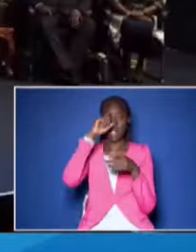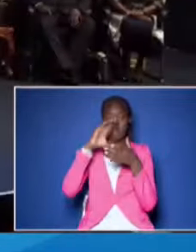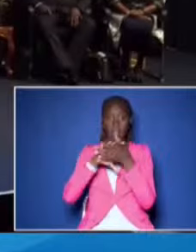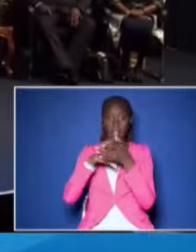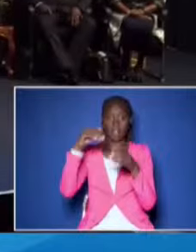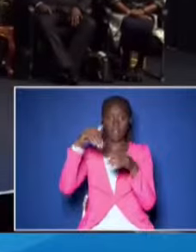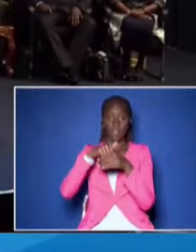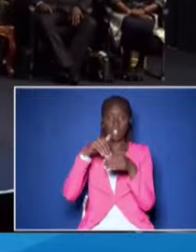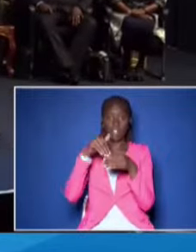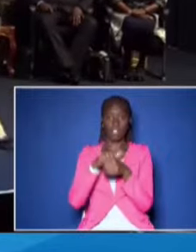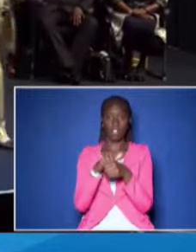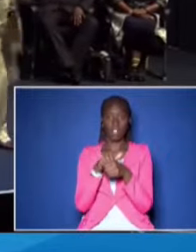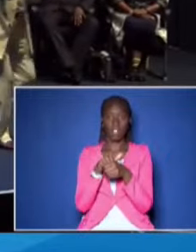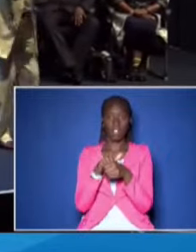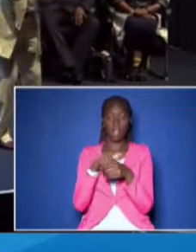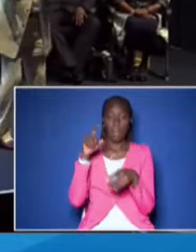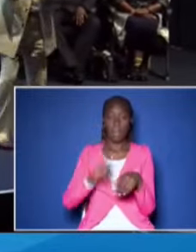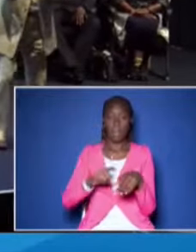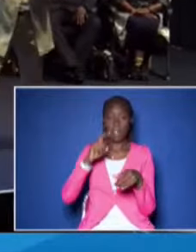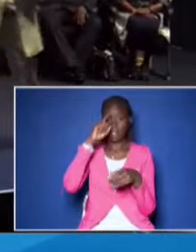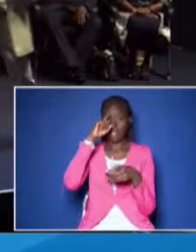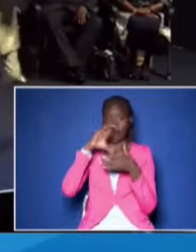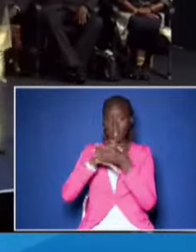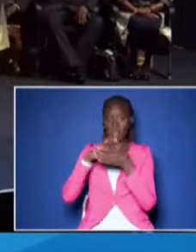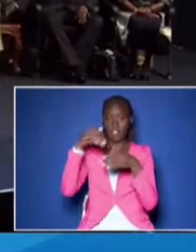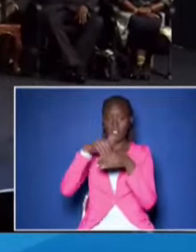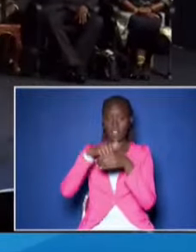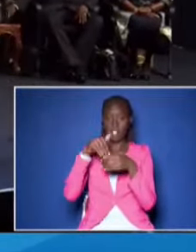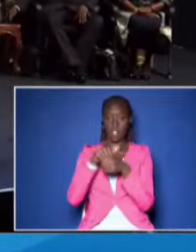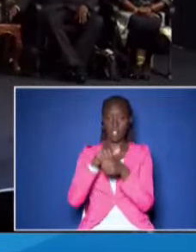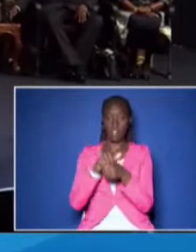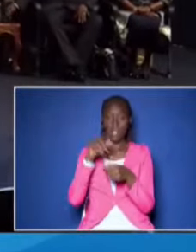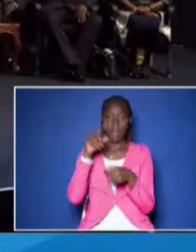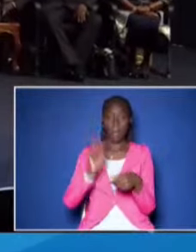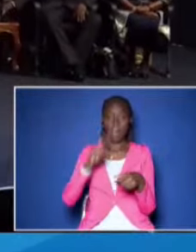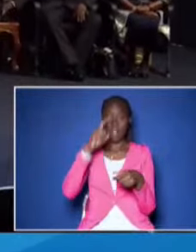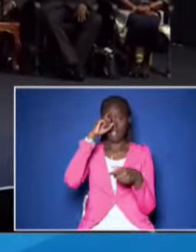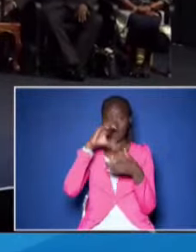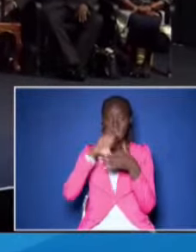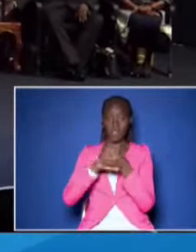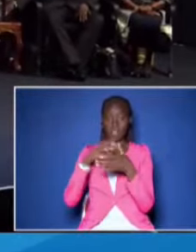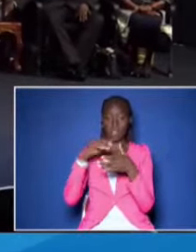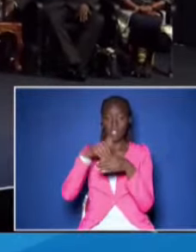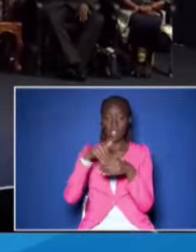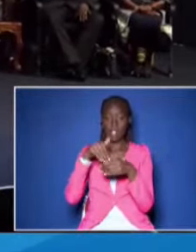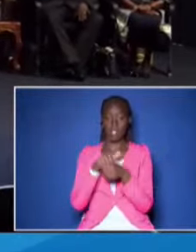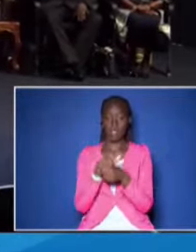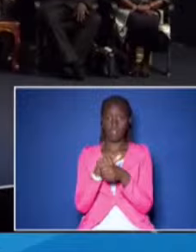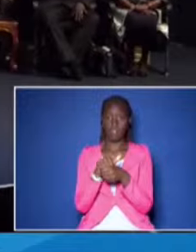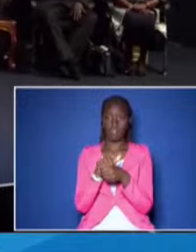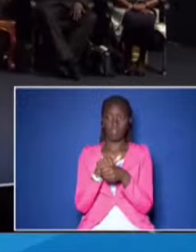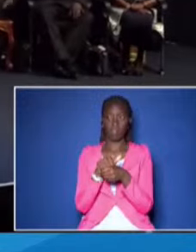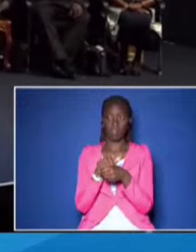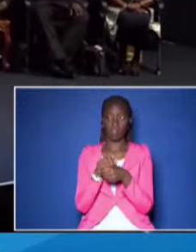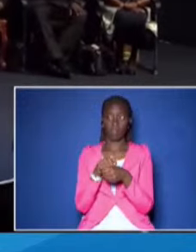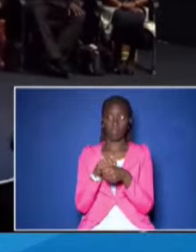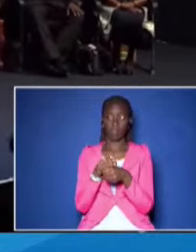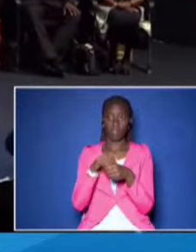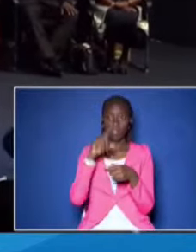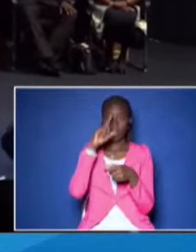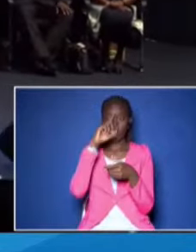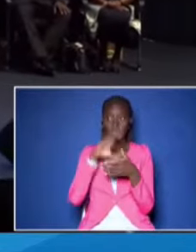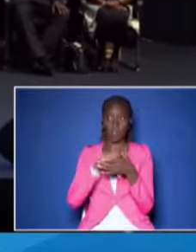in it's believing in say it's believing it's believing it's